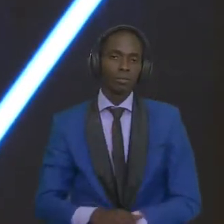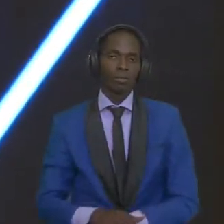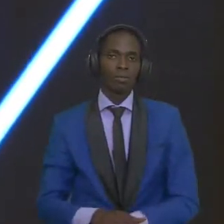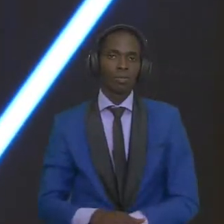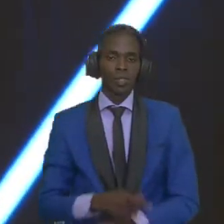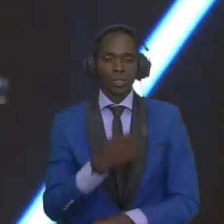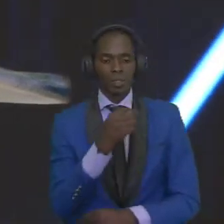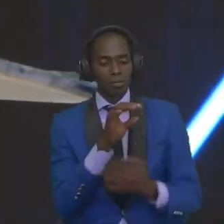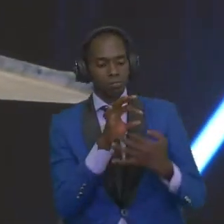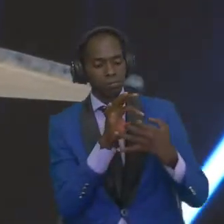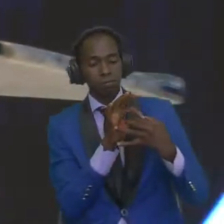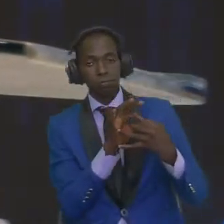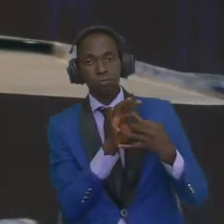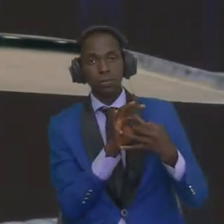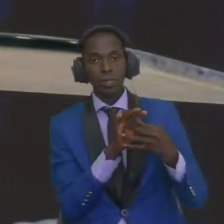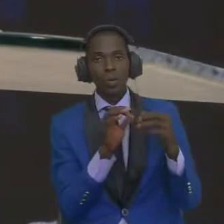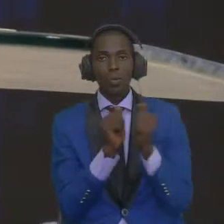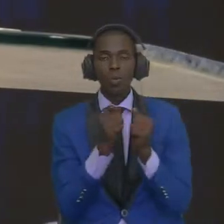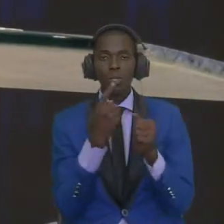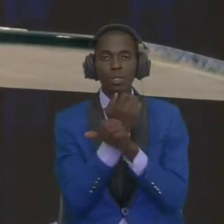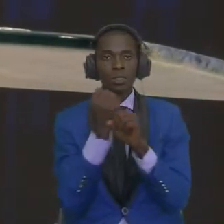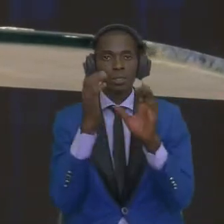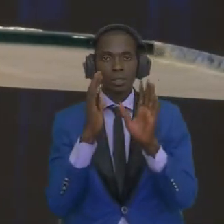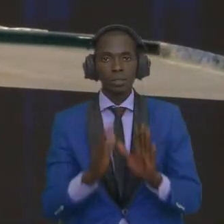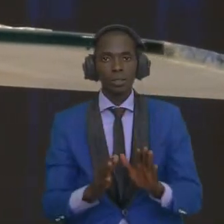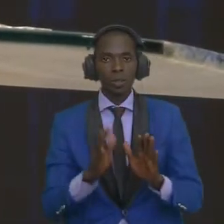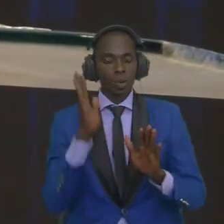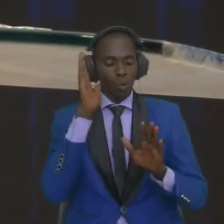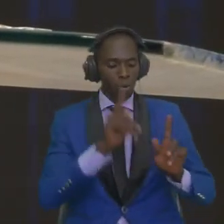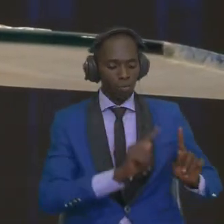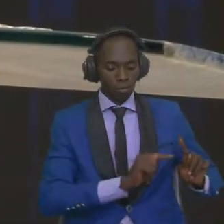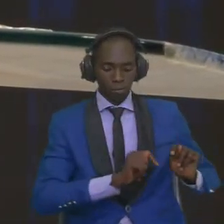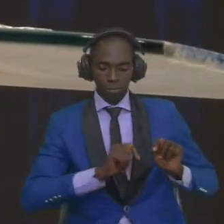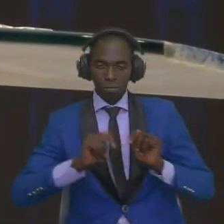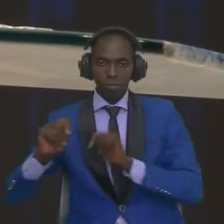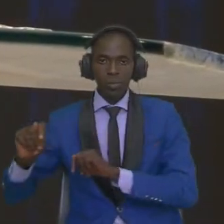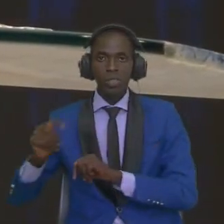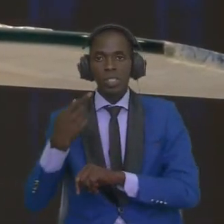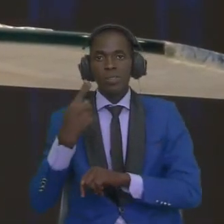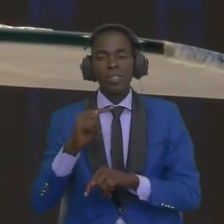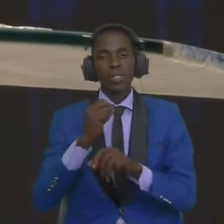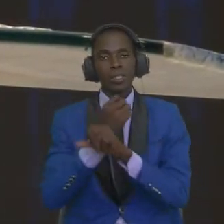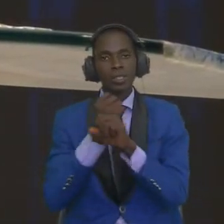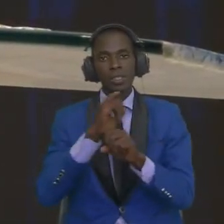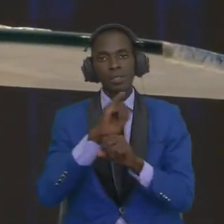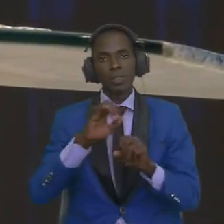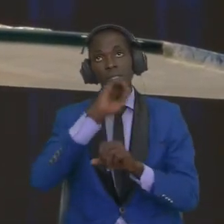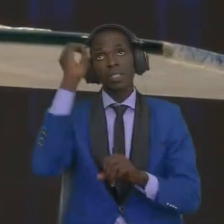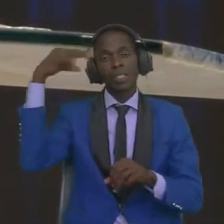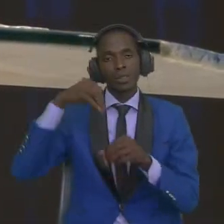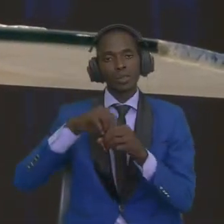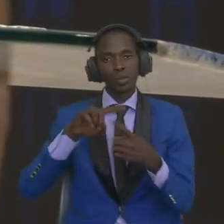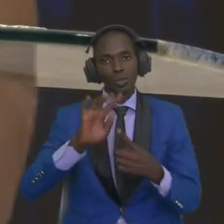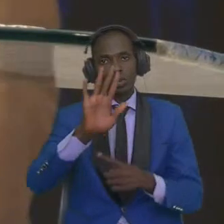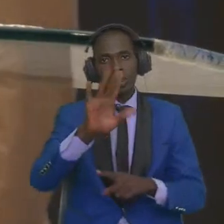The connection with the Savior will transfer the saving grace into your life, and that